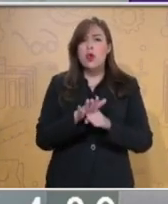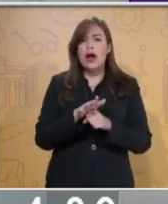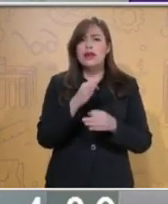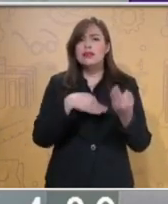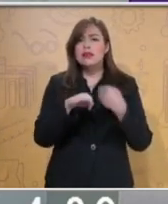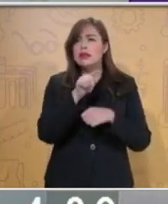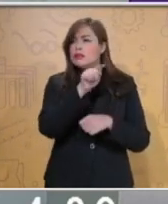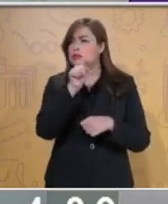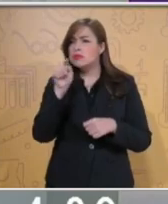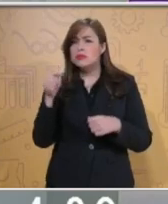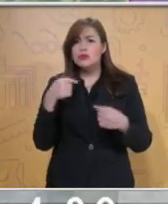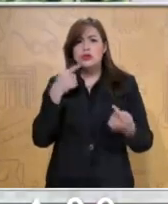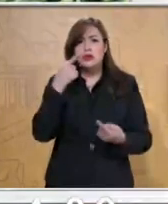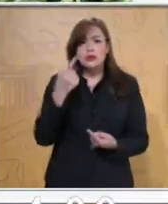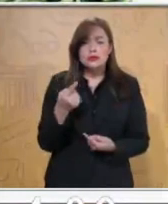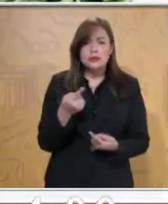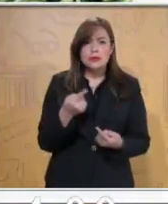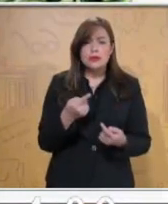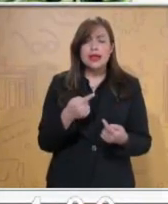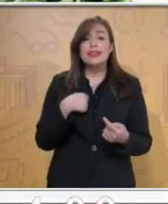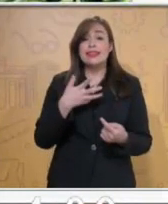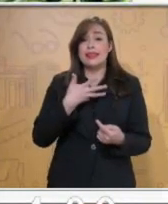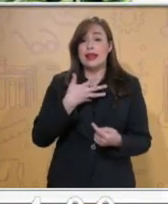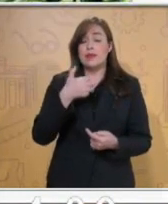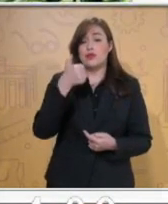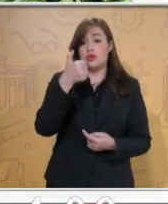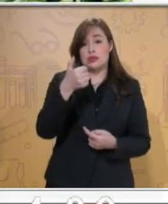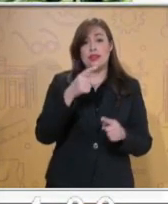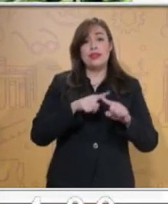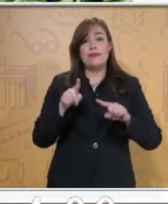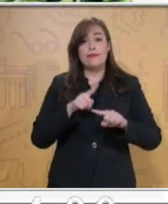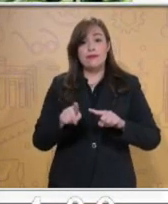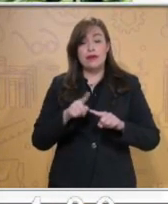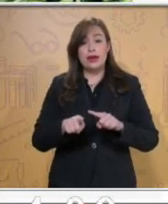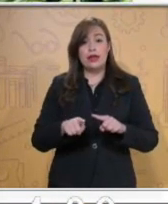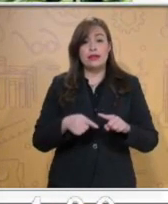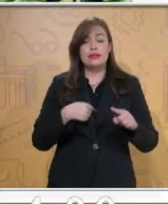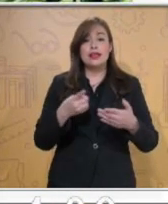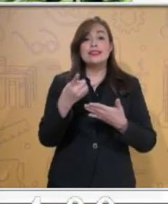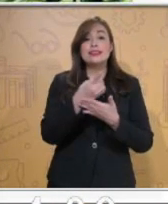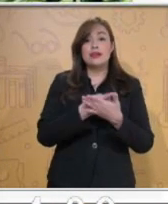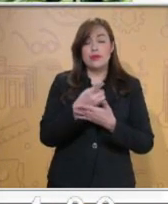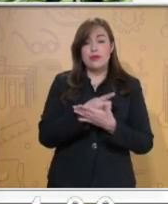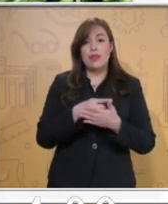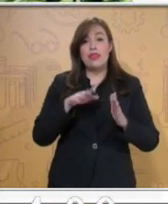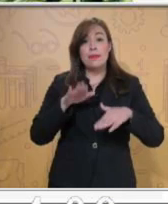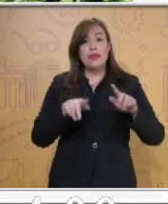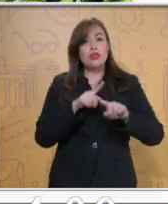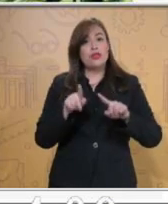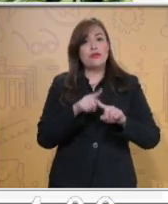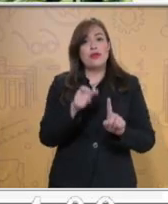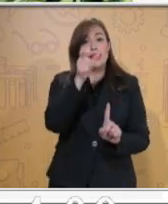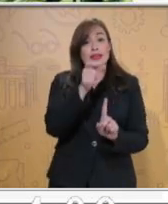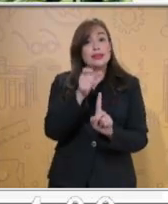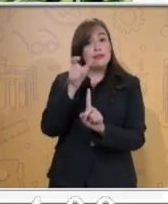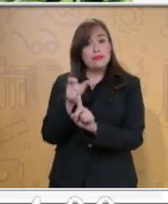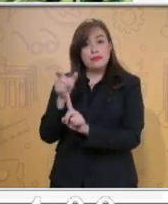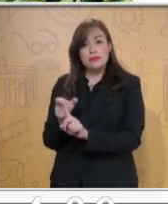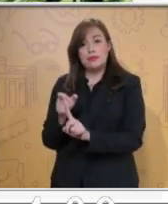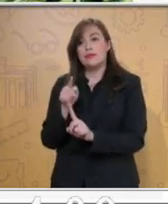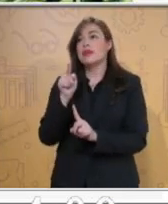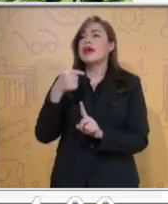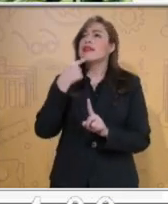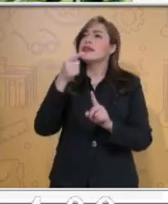on radio, we have 6 different pictures about different characters. And in the instruction, it